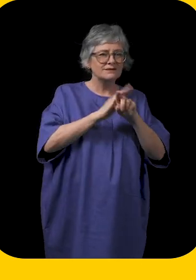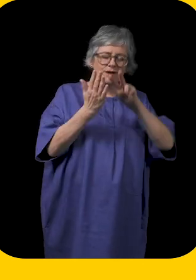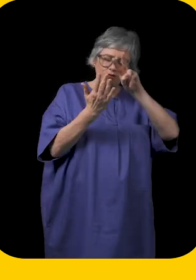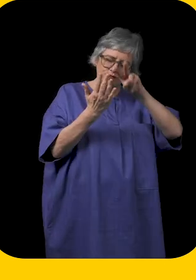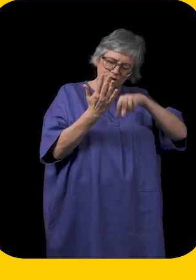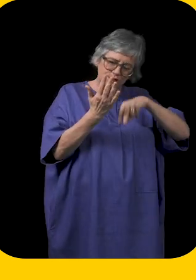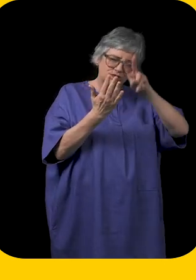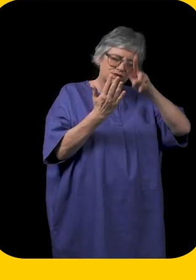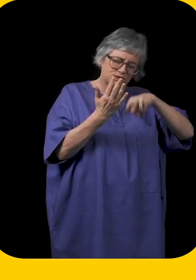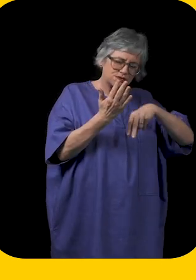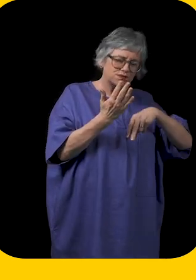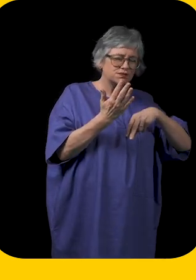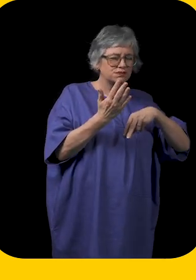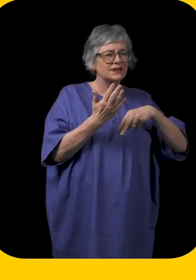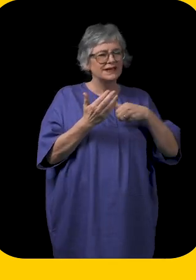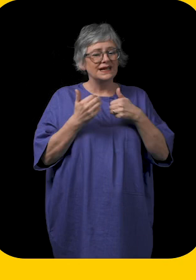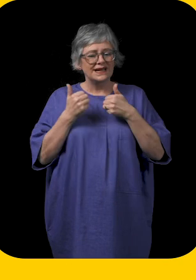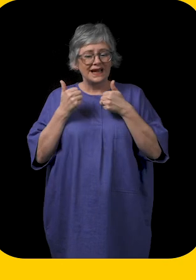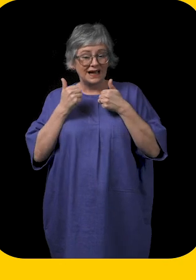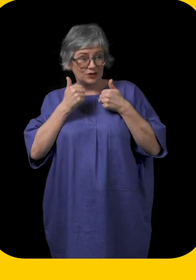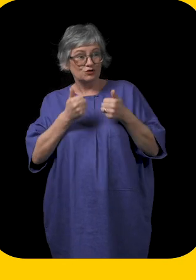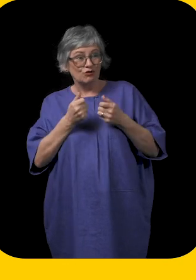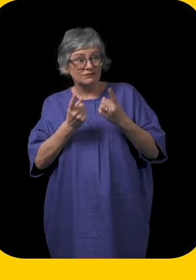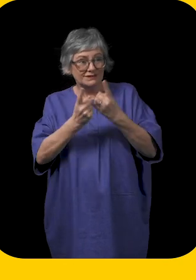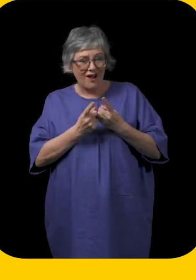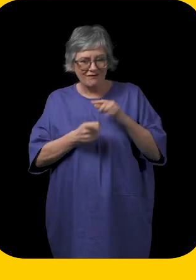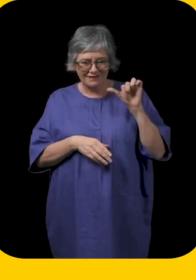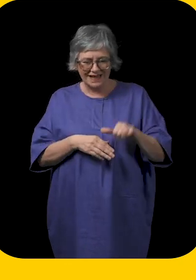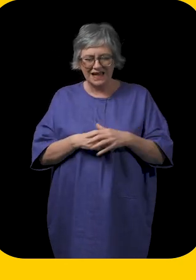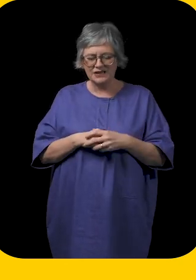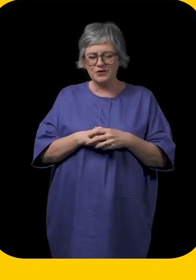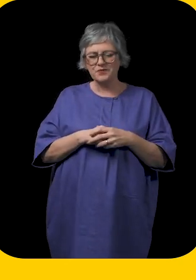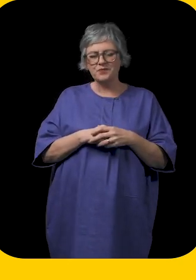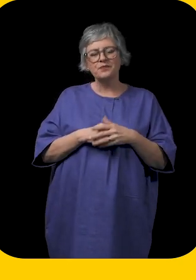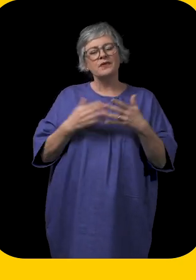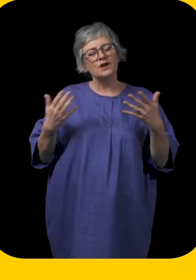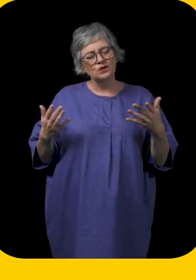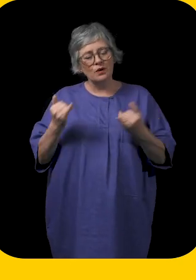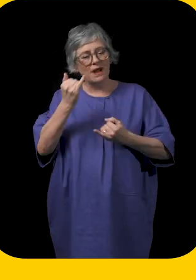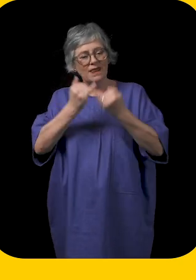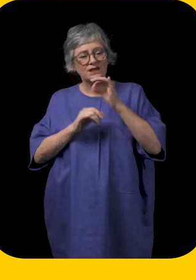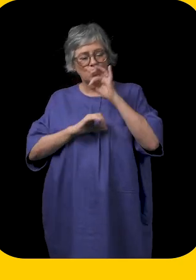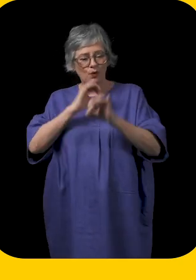really enjoy and I can just escape into at night, and a lot of YA as well. So yeah. Oh, it's good stuff,